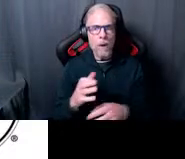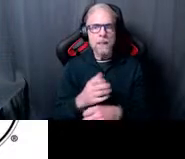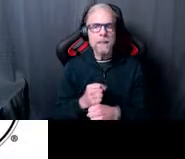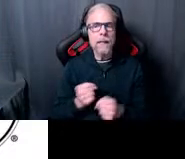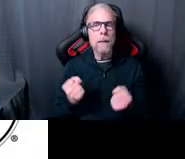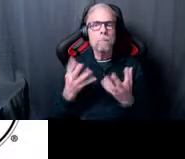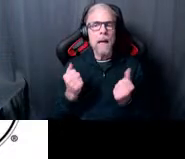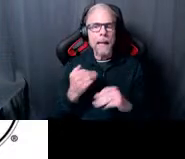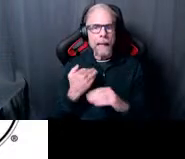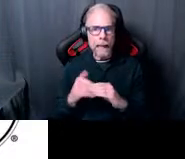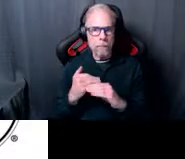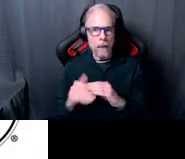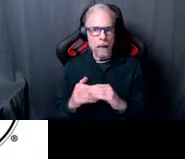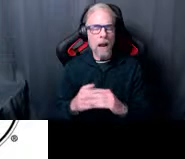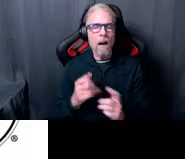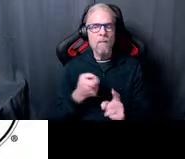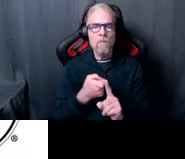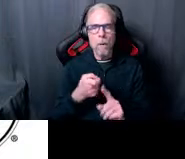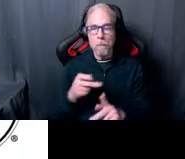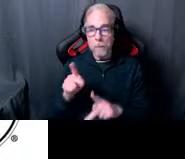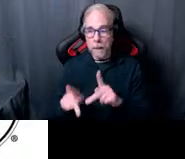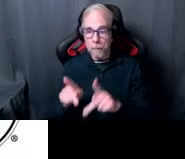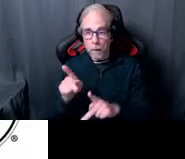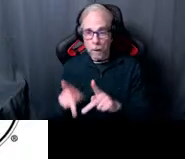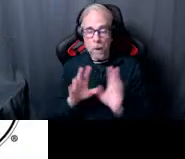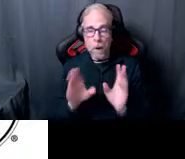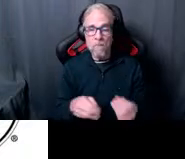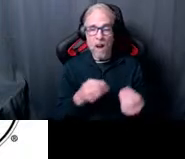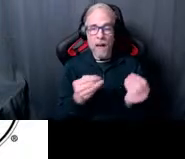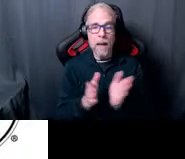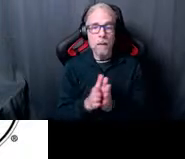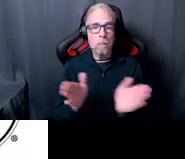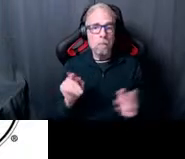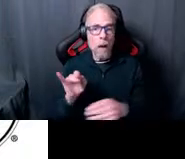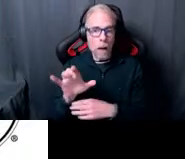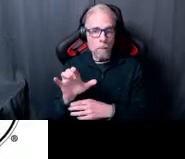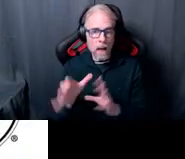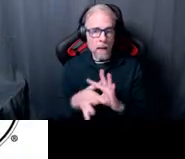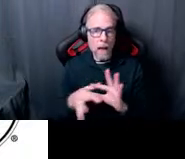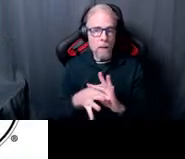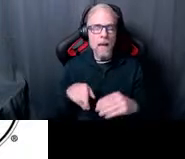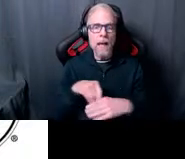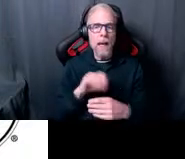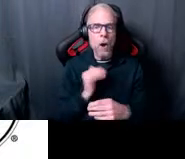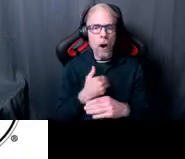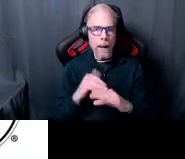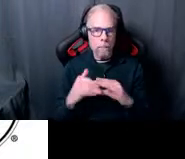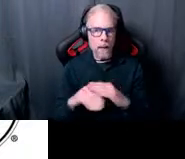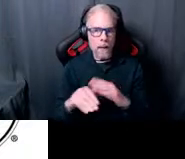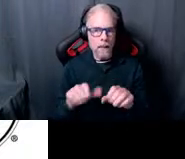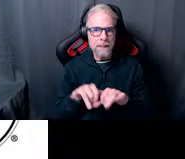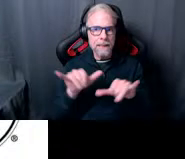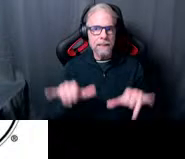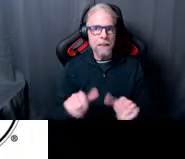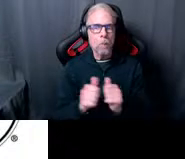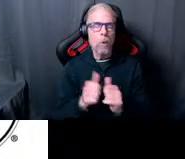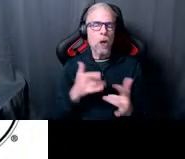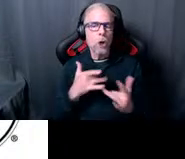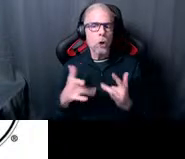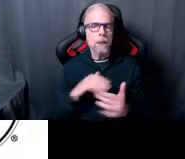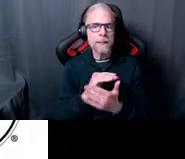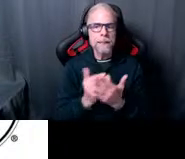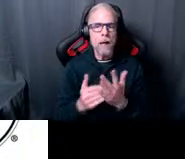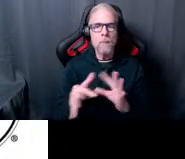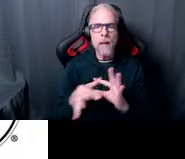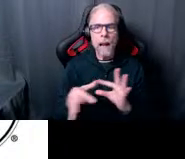of emails from individuals providing public comment through our email system with concerns about some of the language